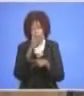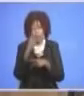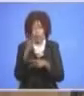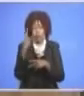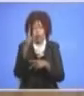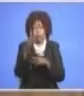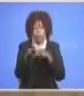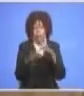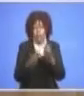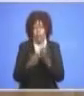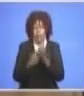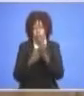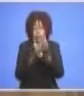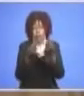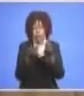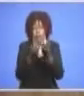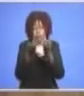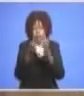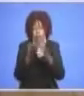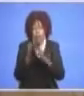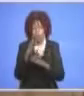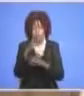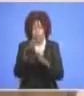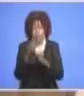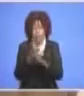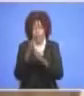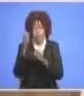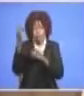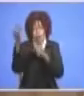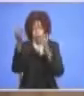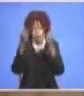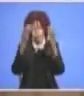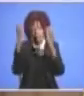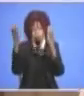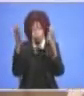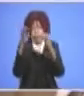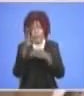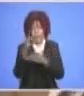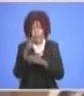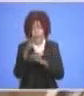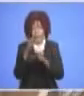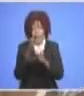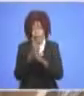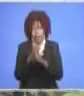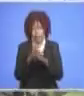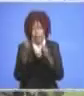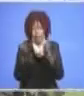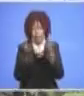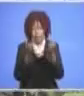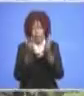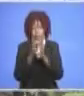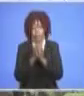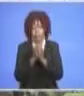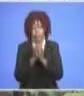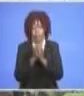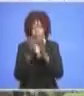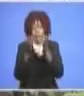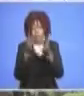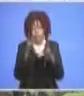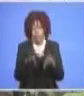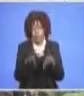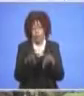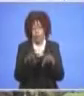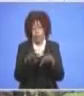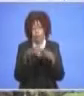expect to have more functions throughout the year to celebrate their 60th anniversary. So I want people to pay